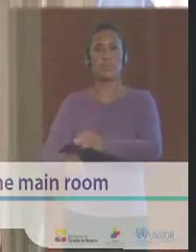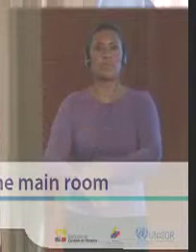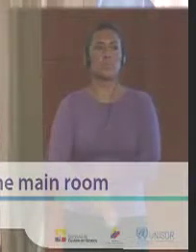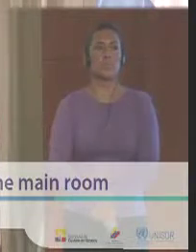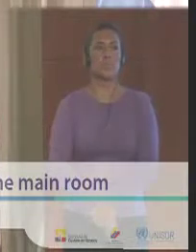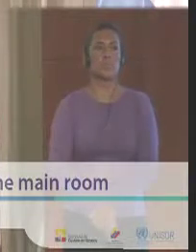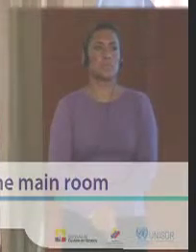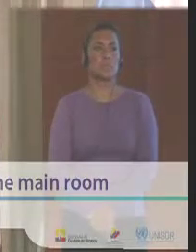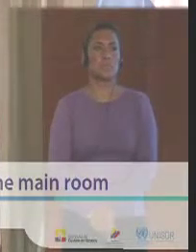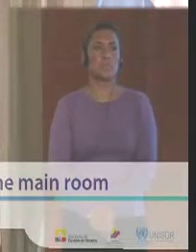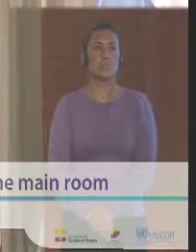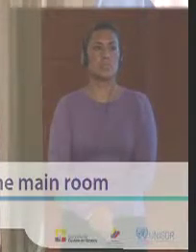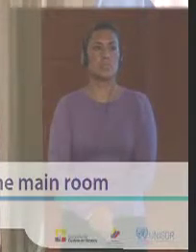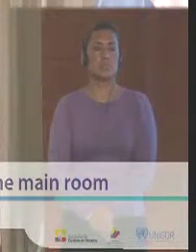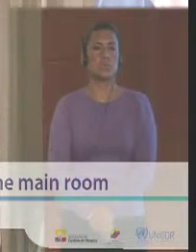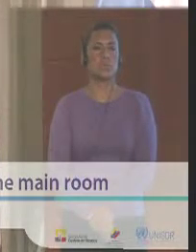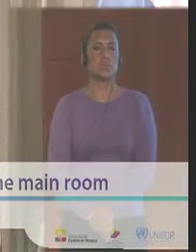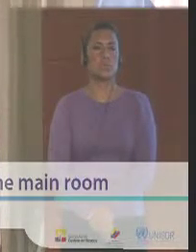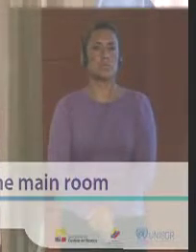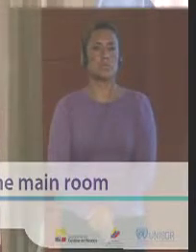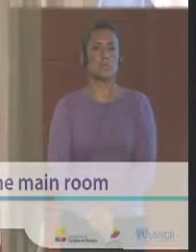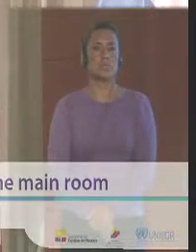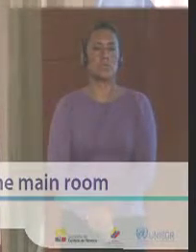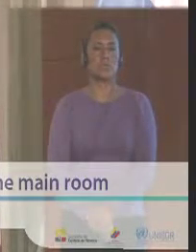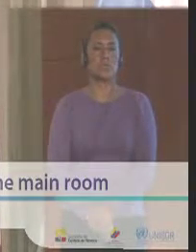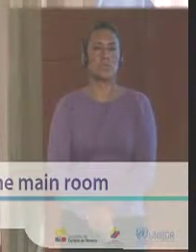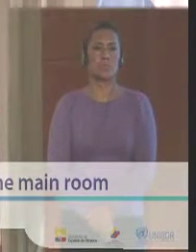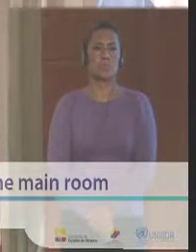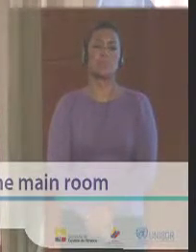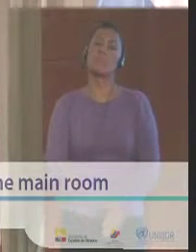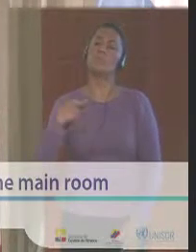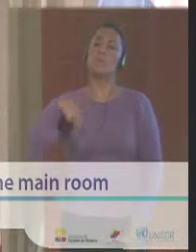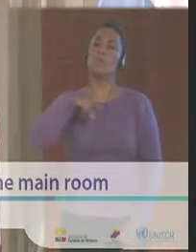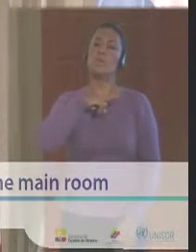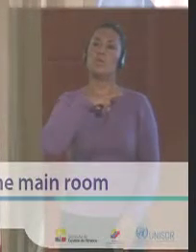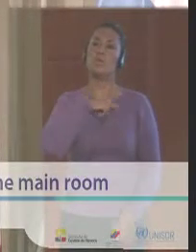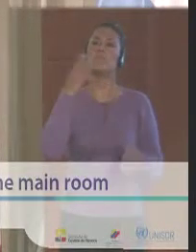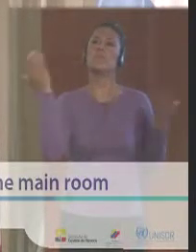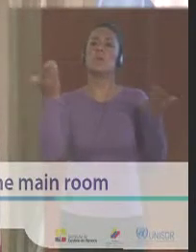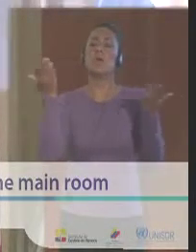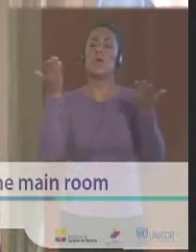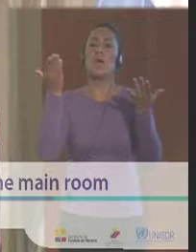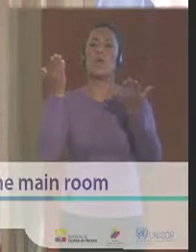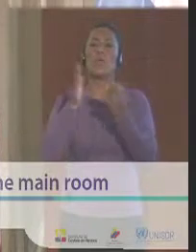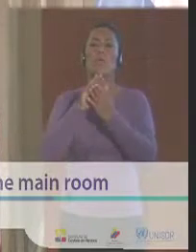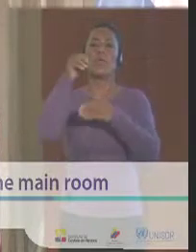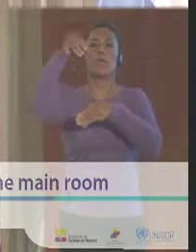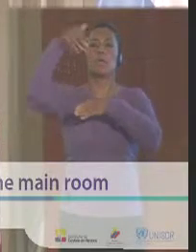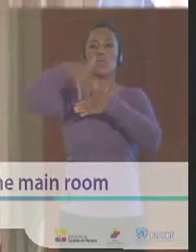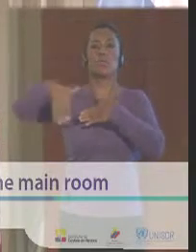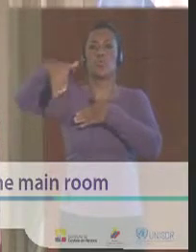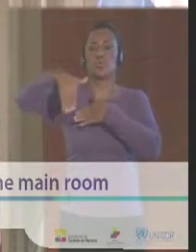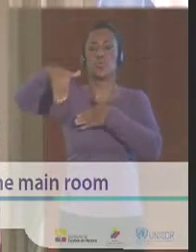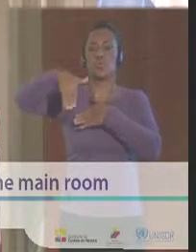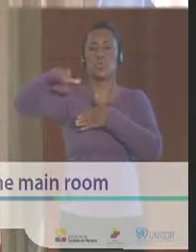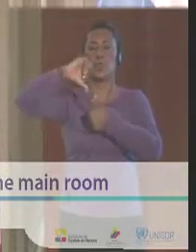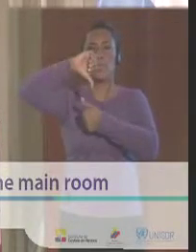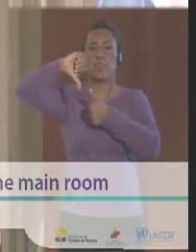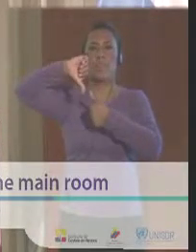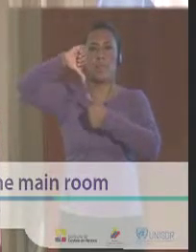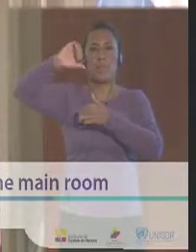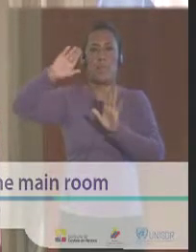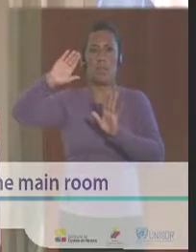the southern Caribbean, lying northeast of the South American nation of